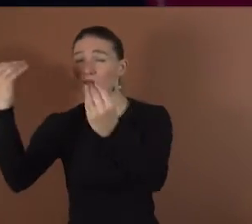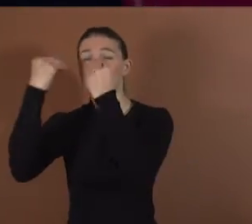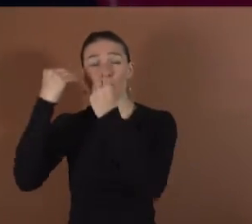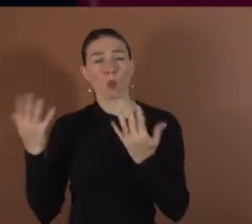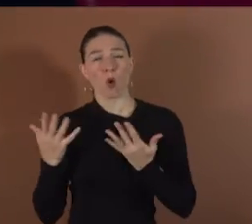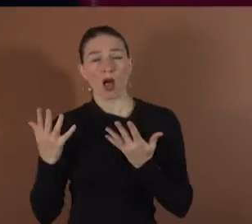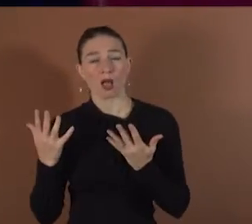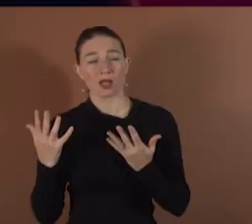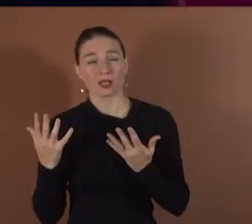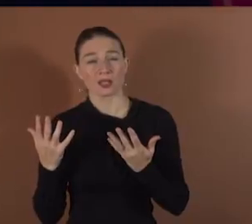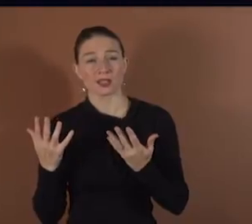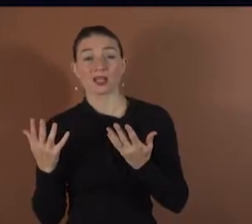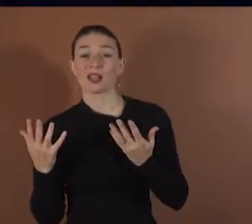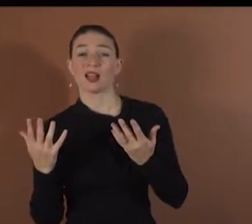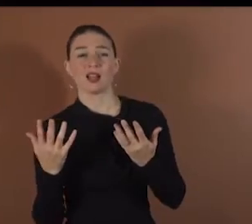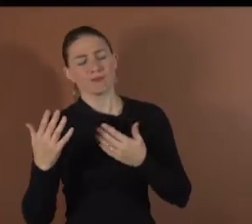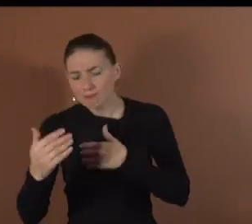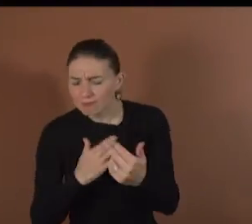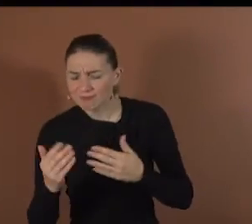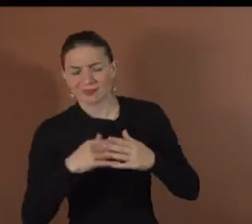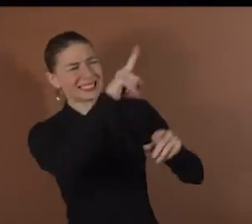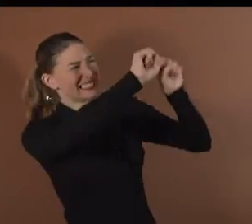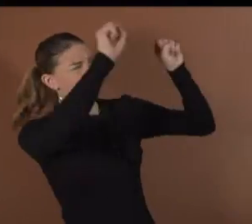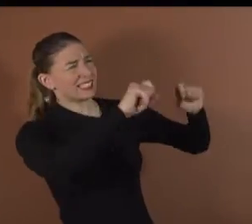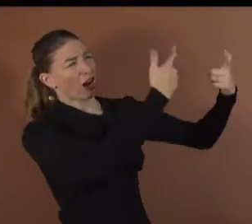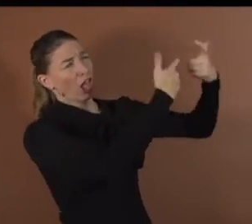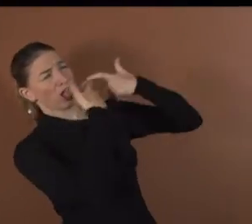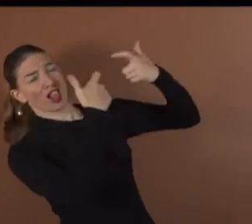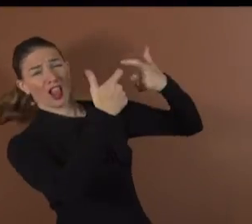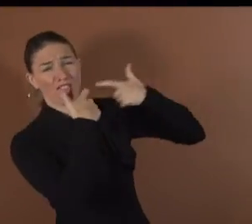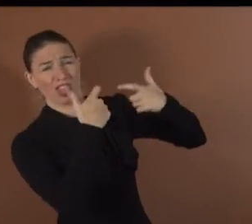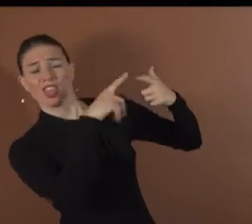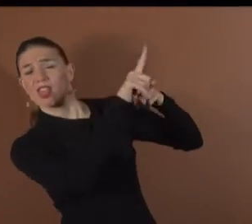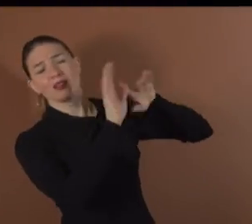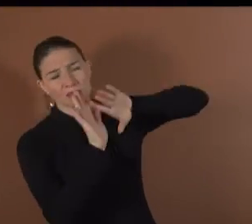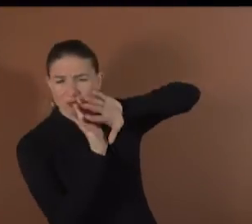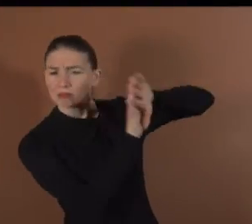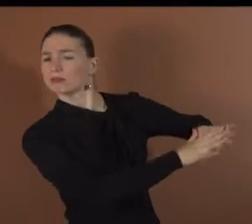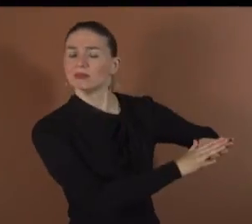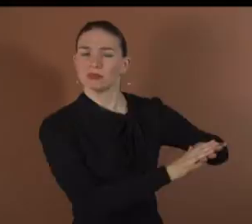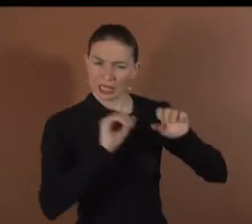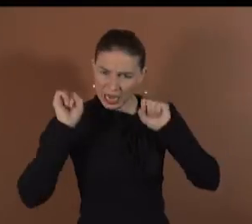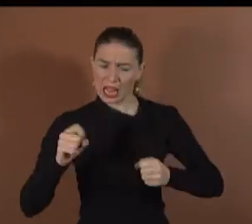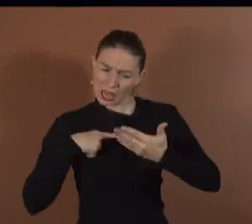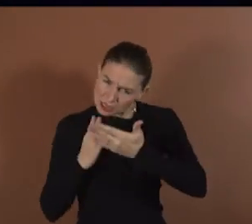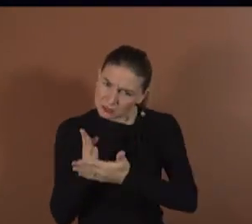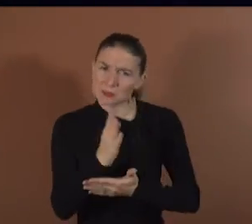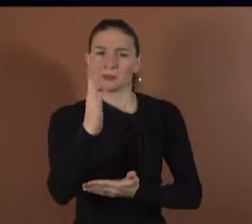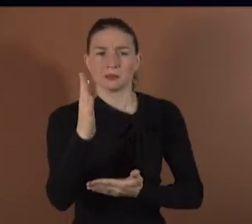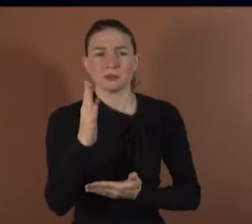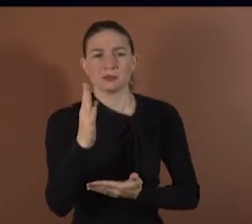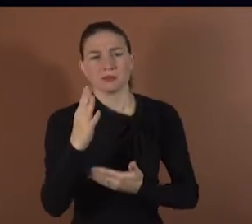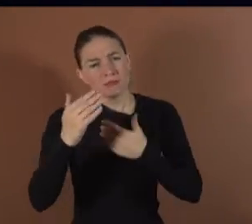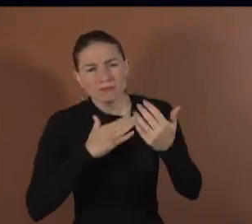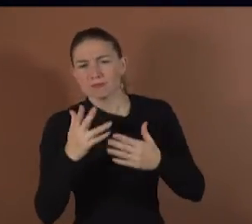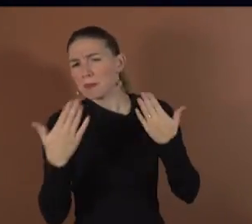believe in your capability of change. And what she was saying through her own life its message was understand that